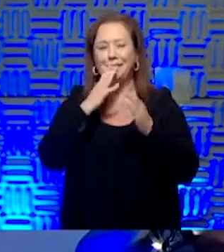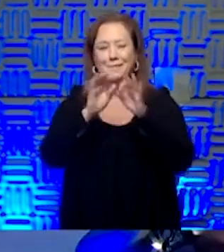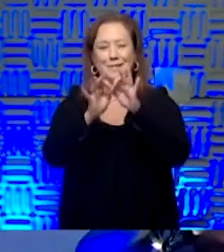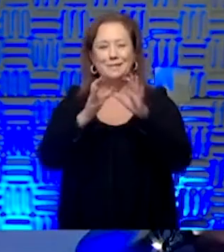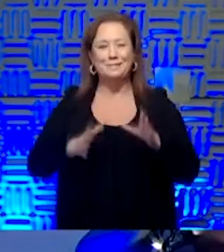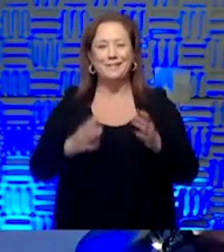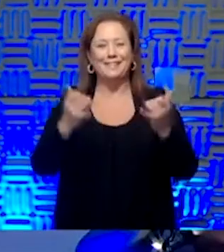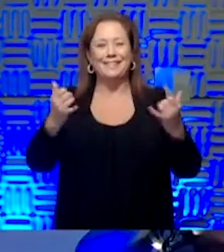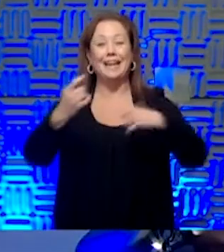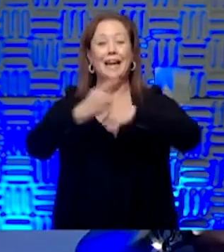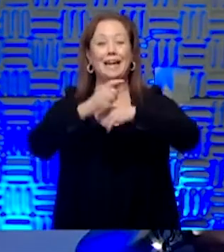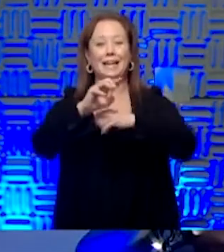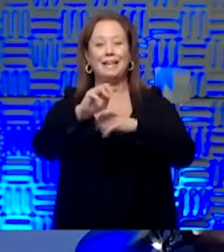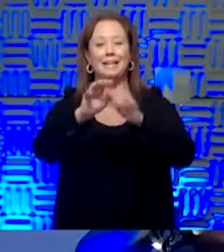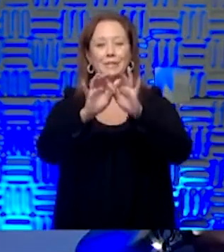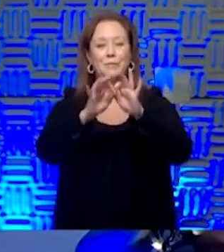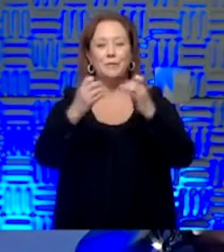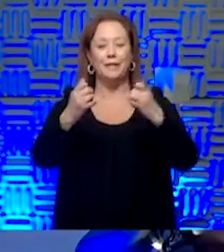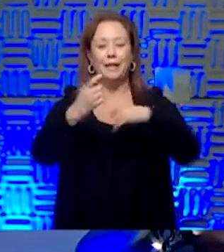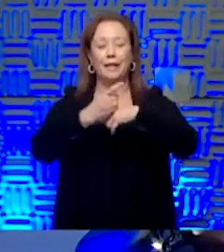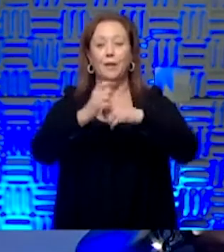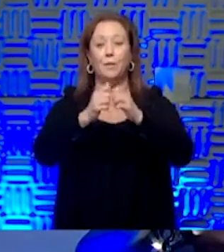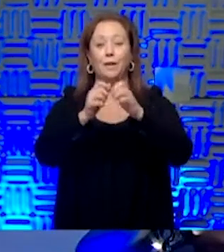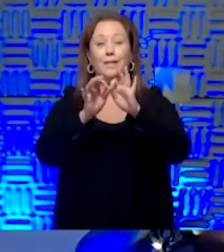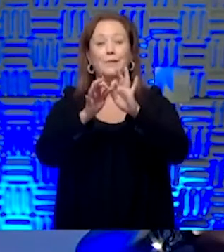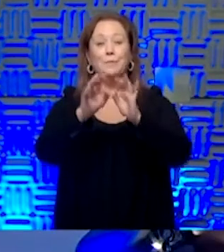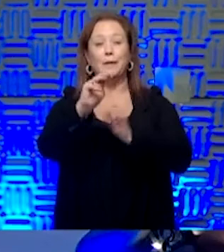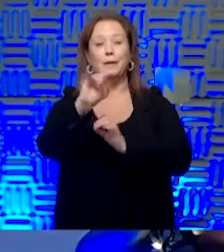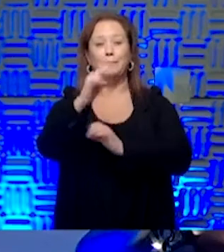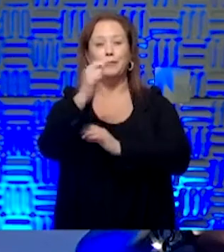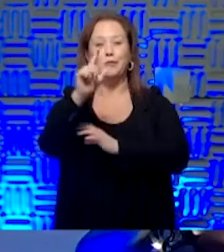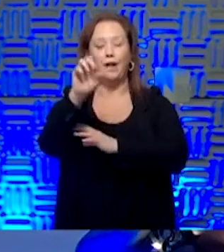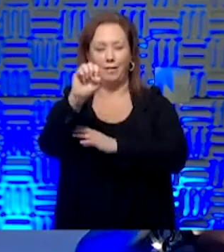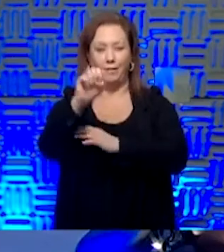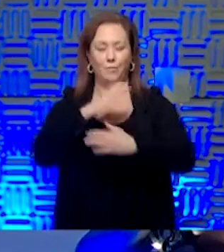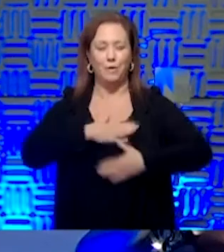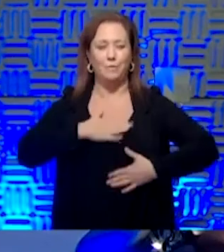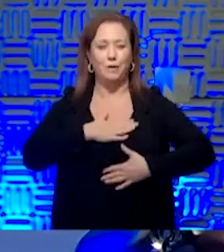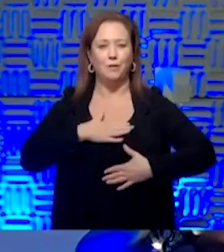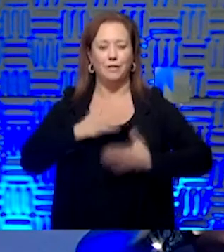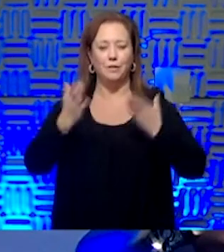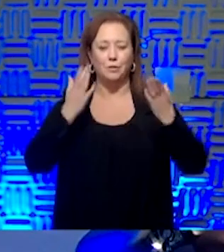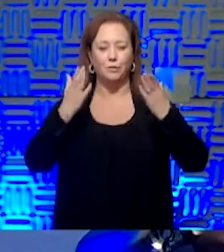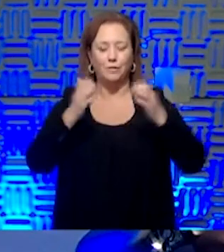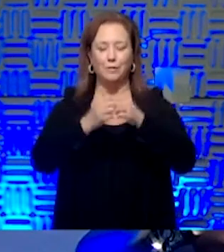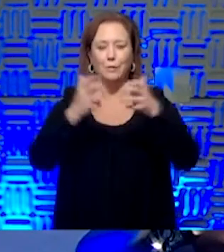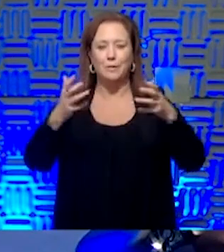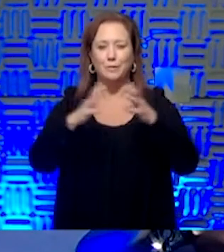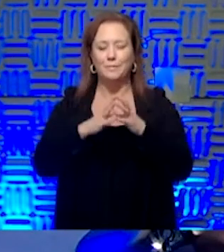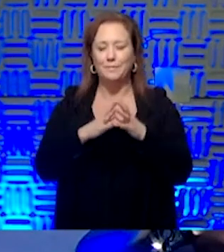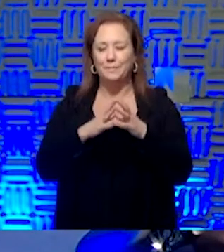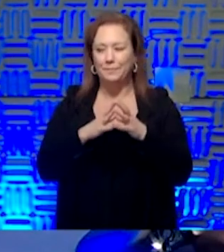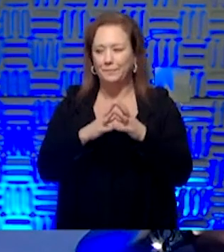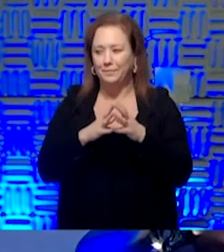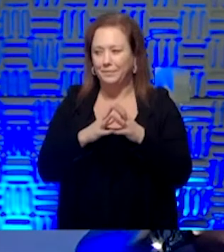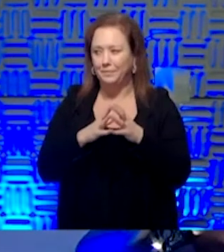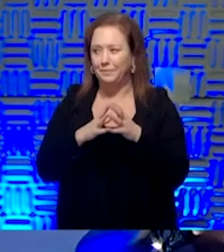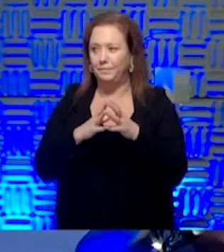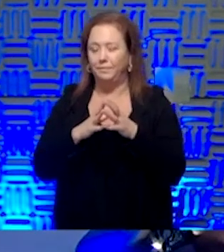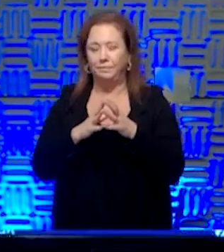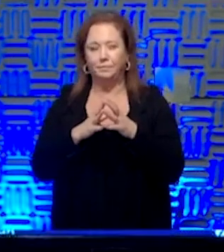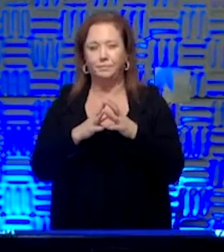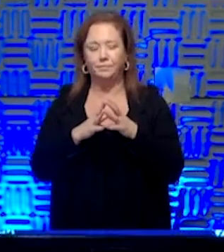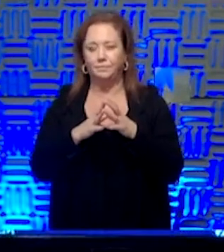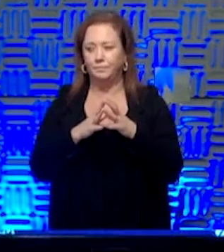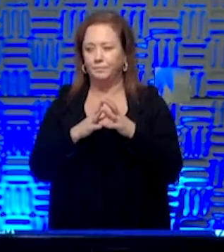Michelle for helping us today with interpreting, and appreciate those services so much. It's